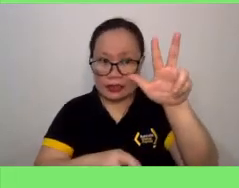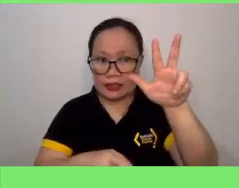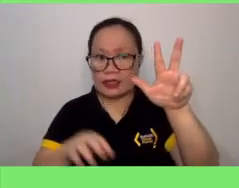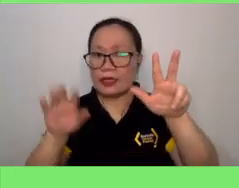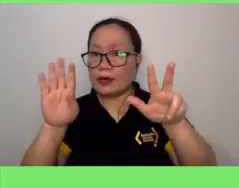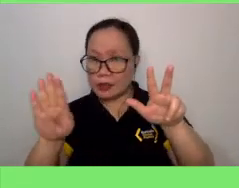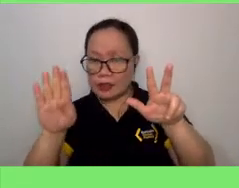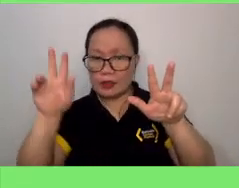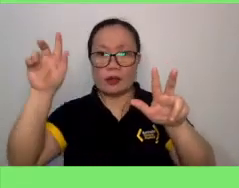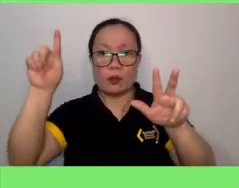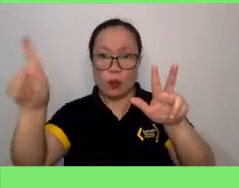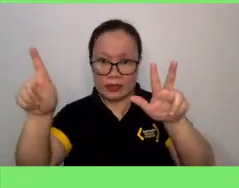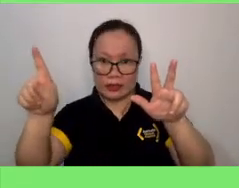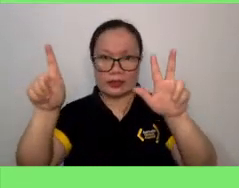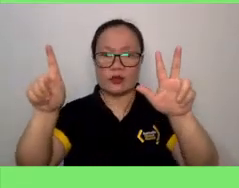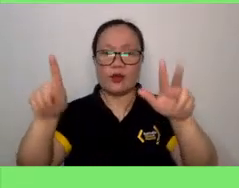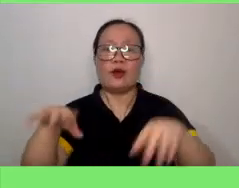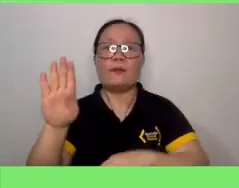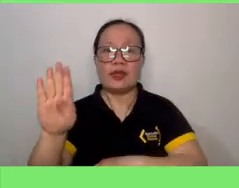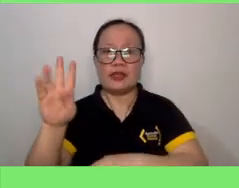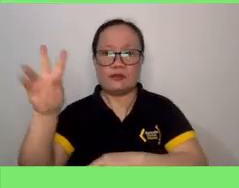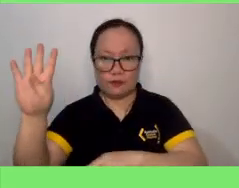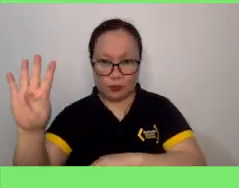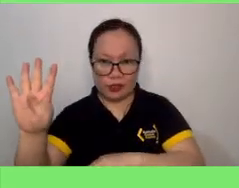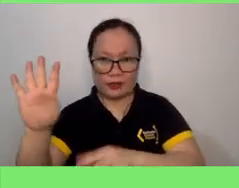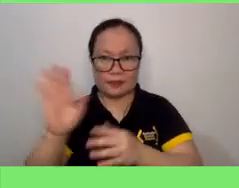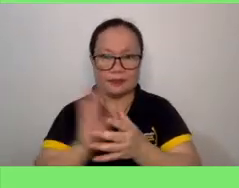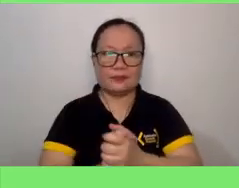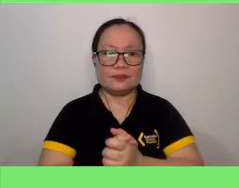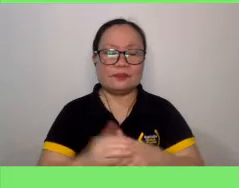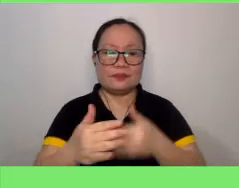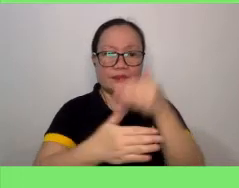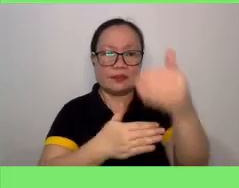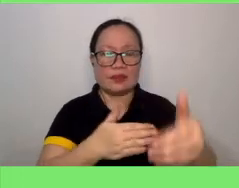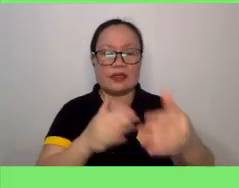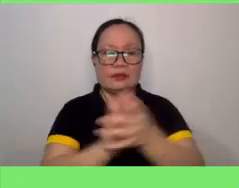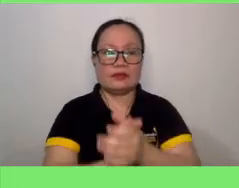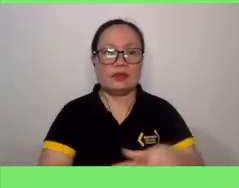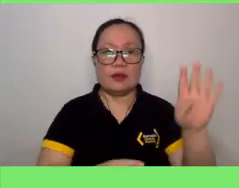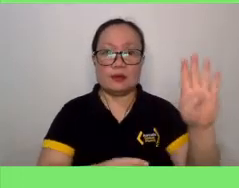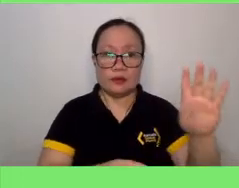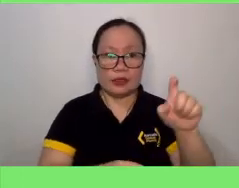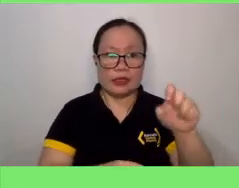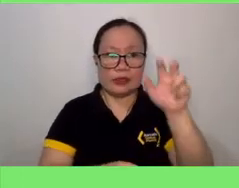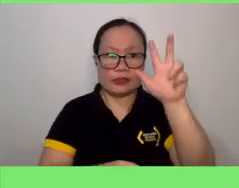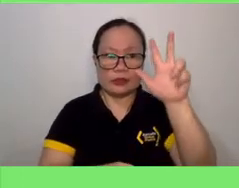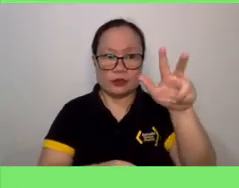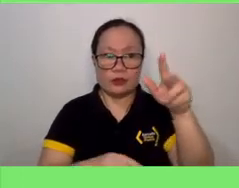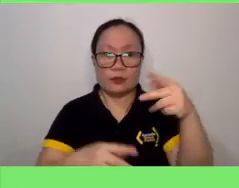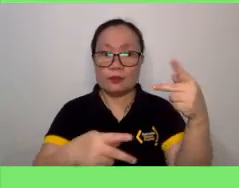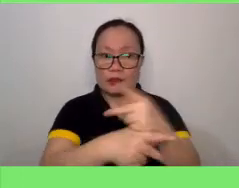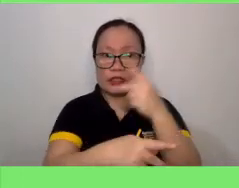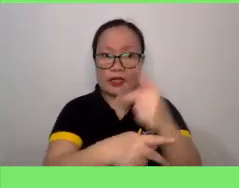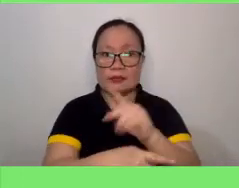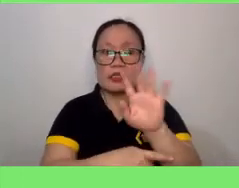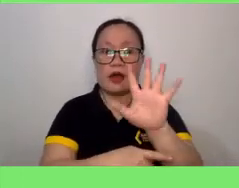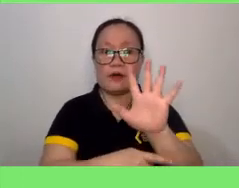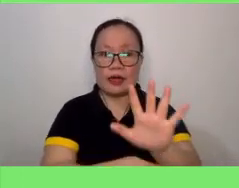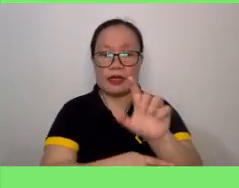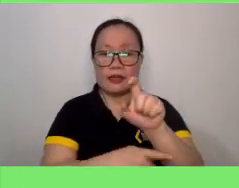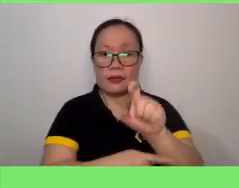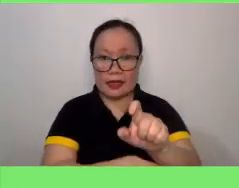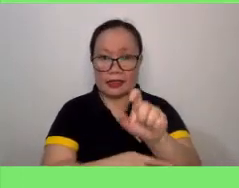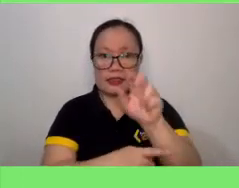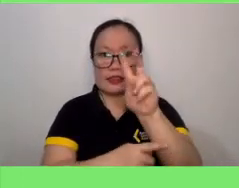it's 4. So, a raised to 3, b raised to 4. Next, so I have 4x cubed times 5x squared. So, again